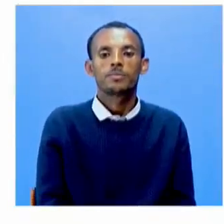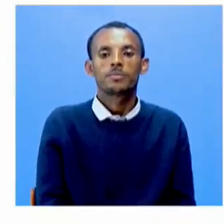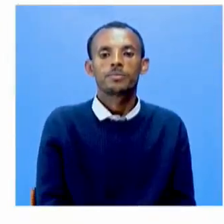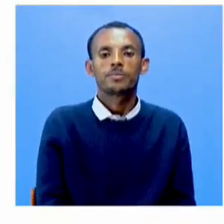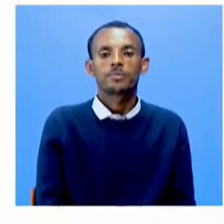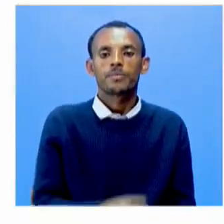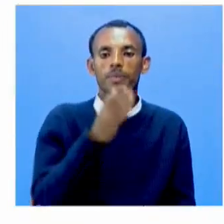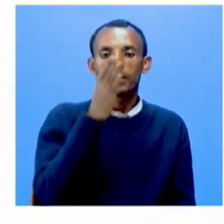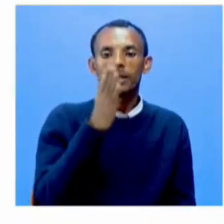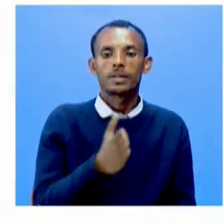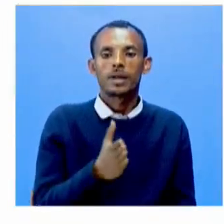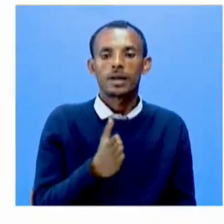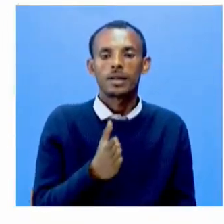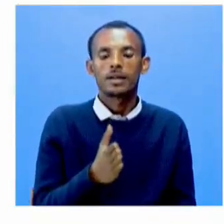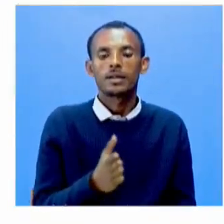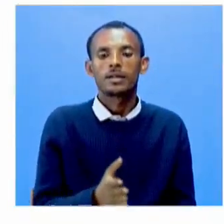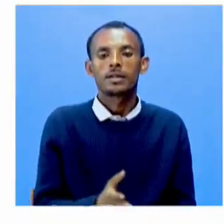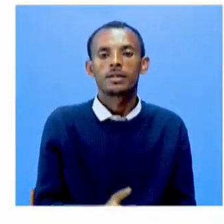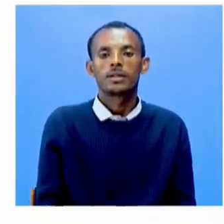side